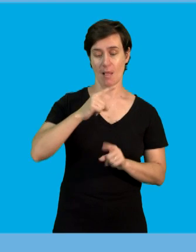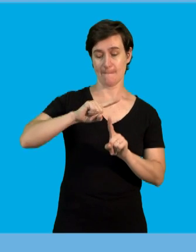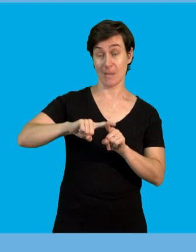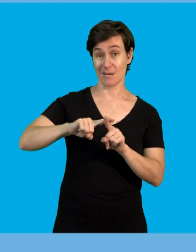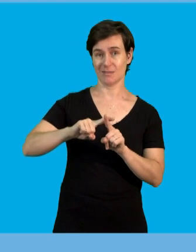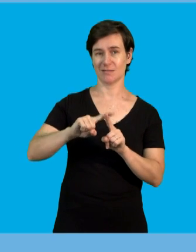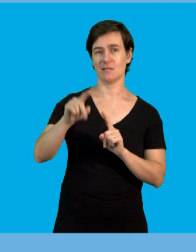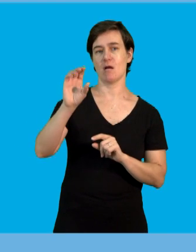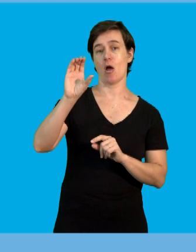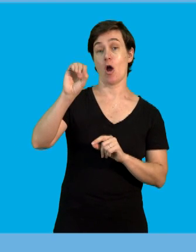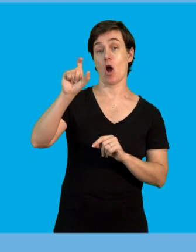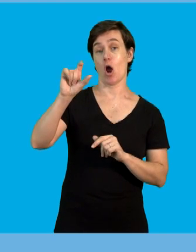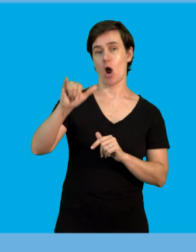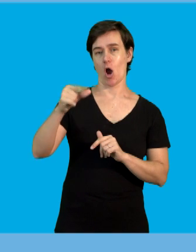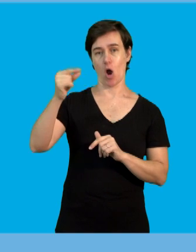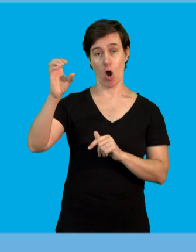plus oxygen.